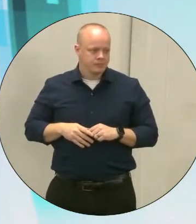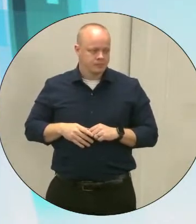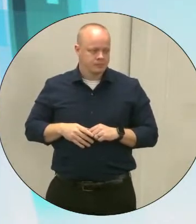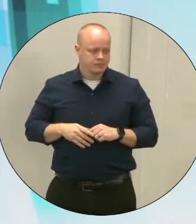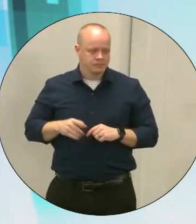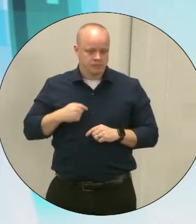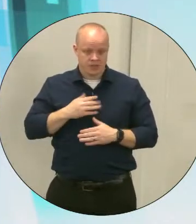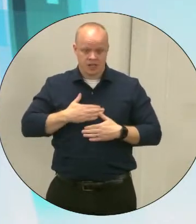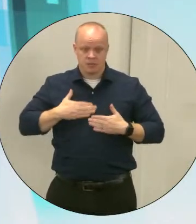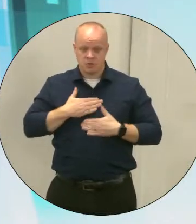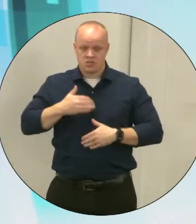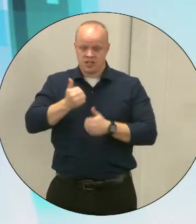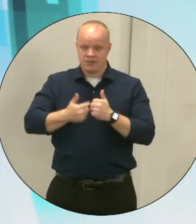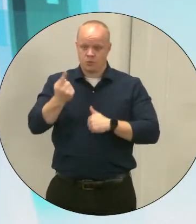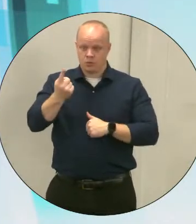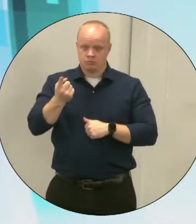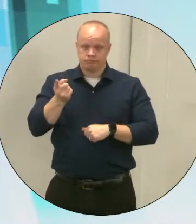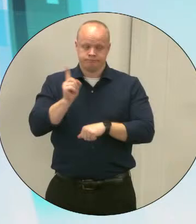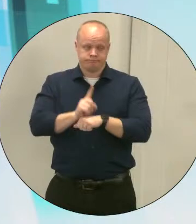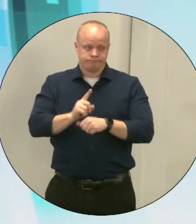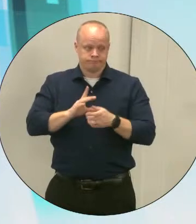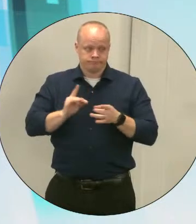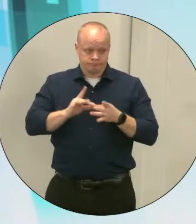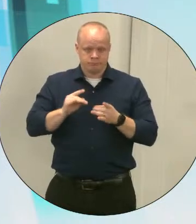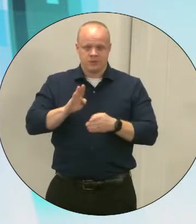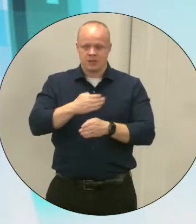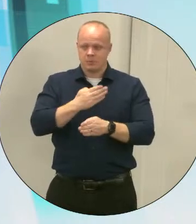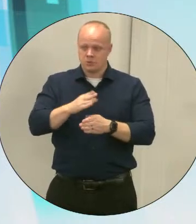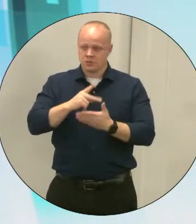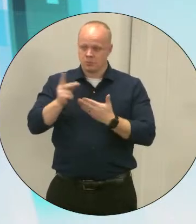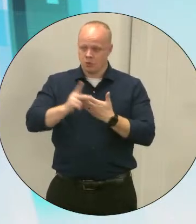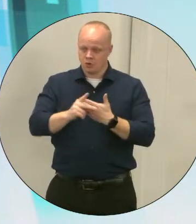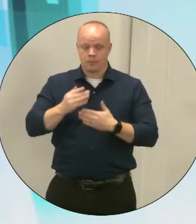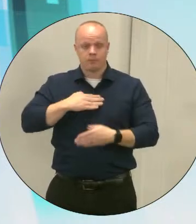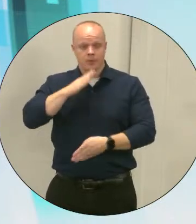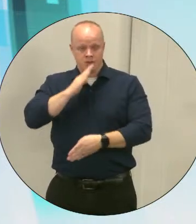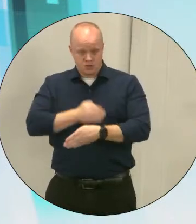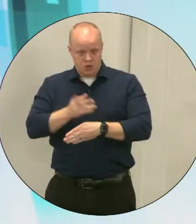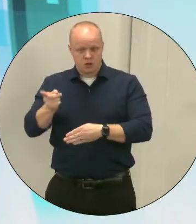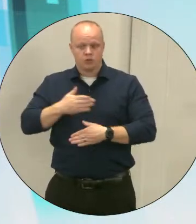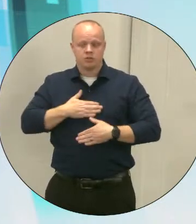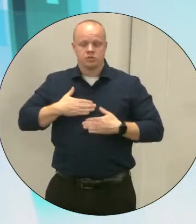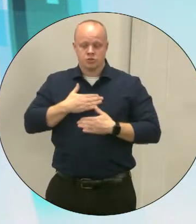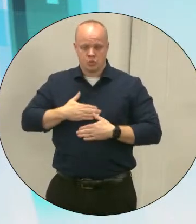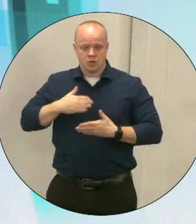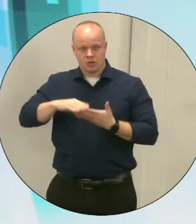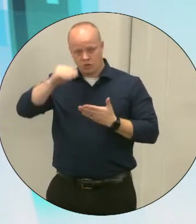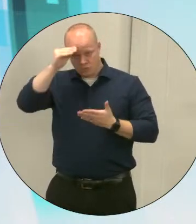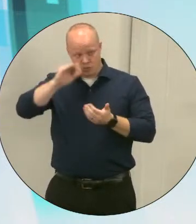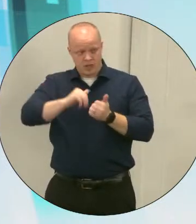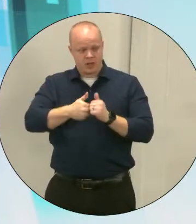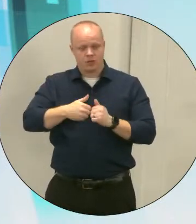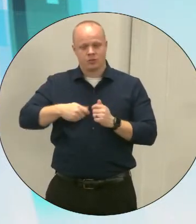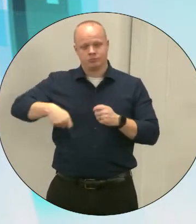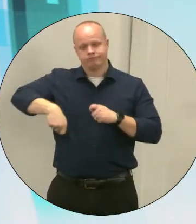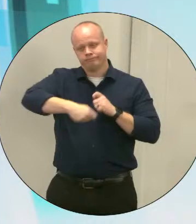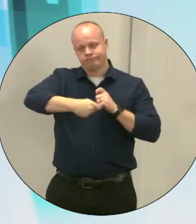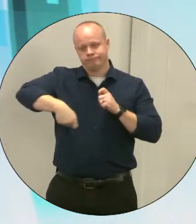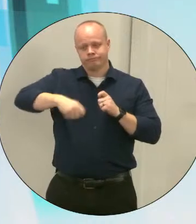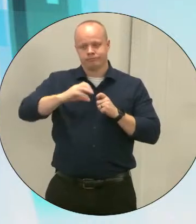I appreciate everybody coming up and speaking about the music programs. My daughter enjoyed learning how to play the cello in high